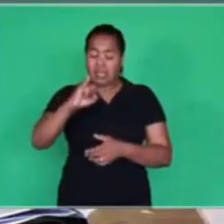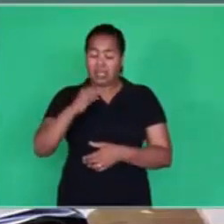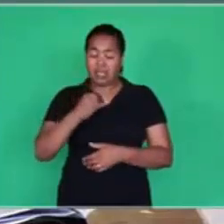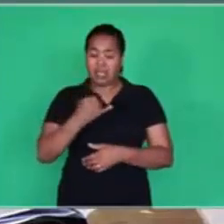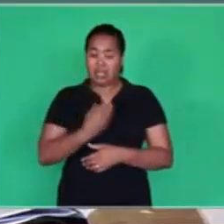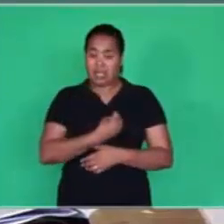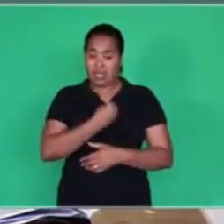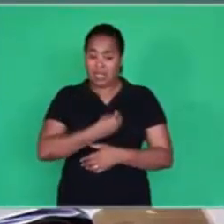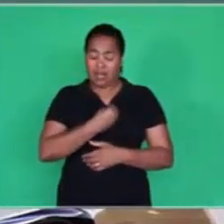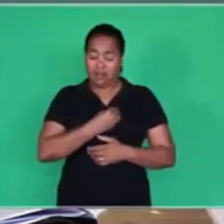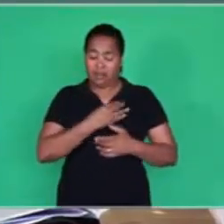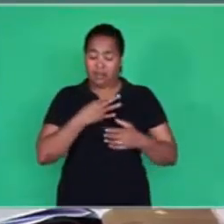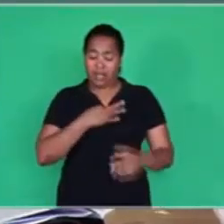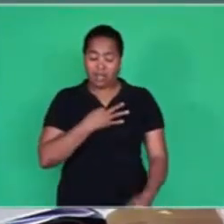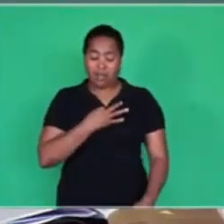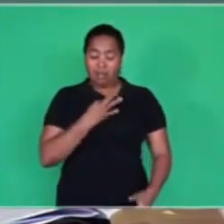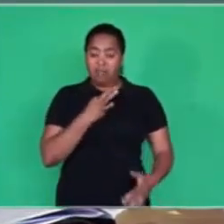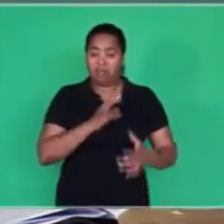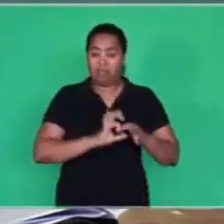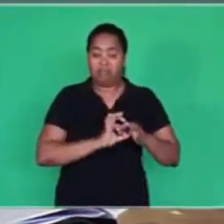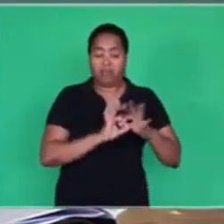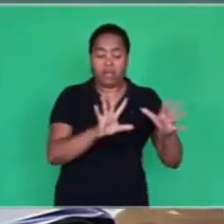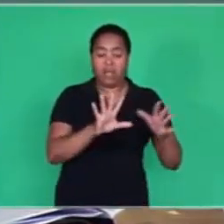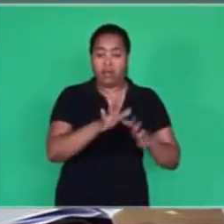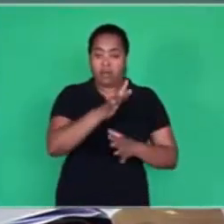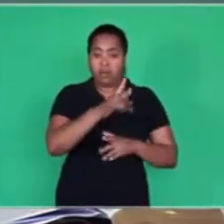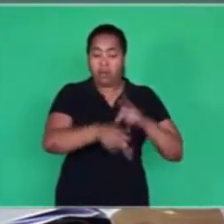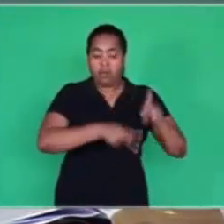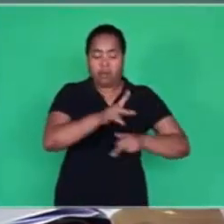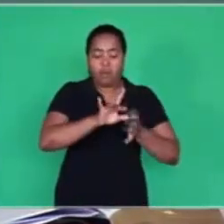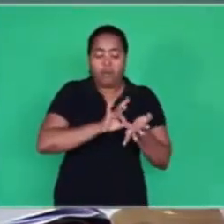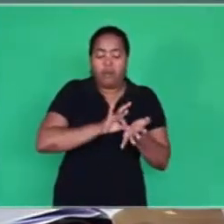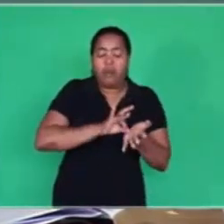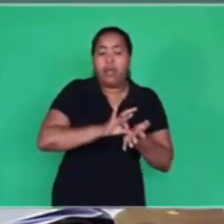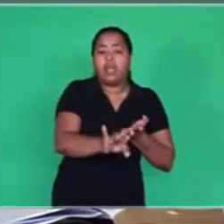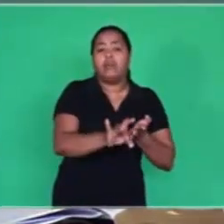going after treasures, oil, you name it.